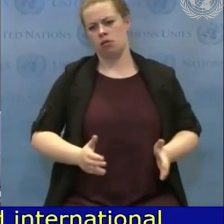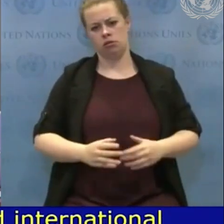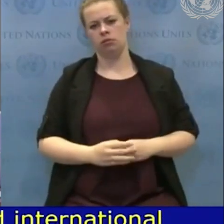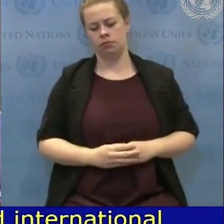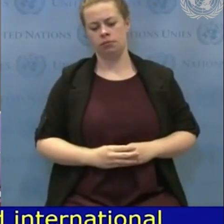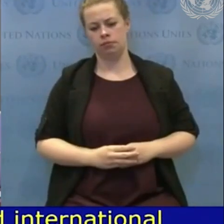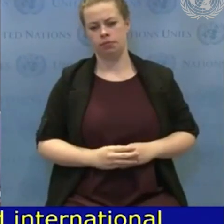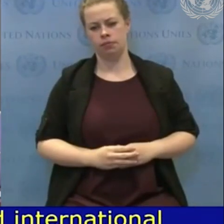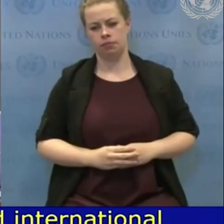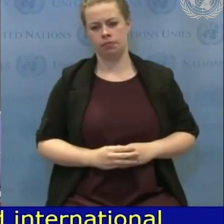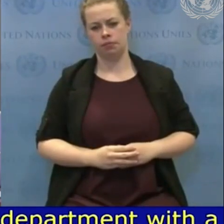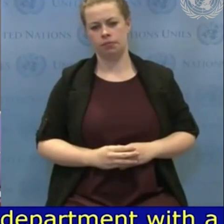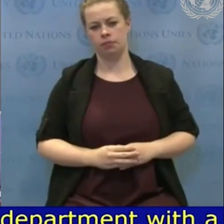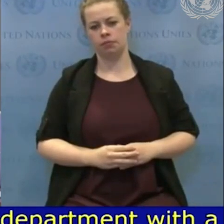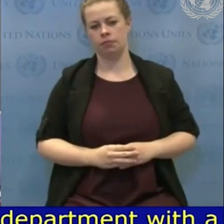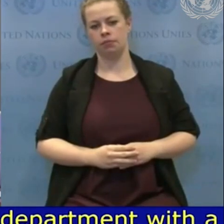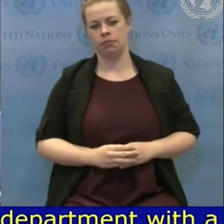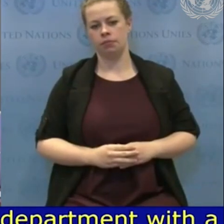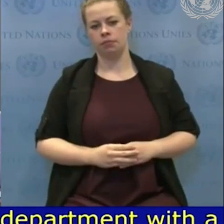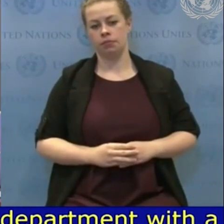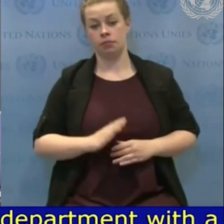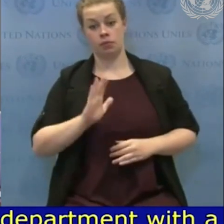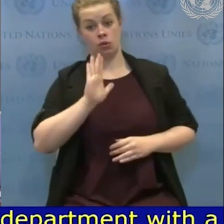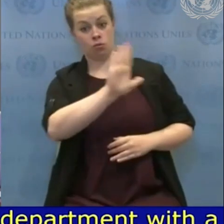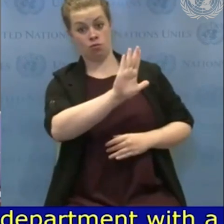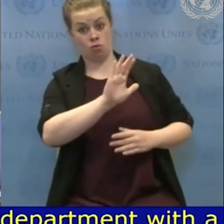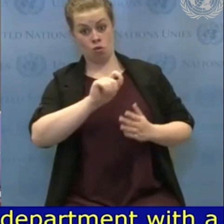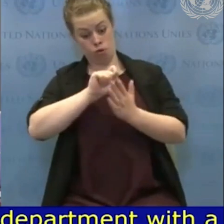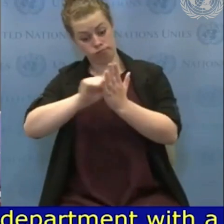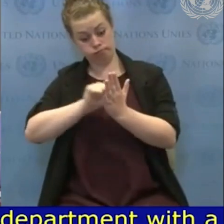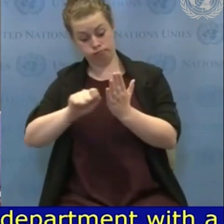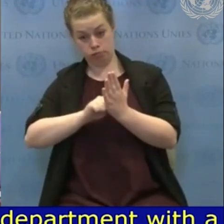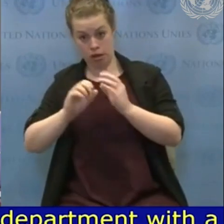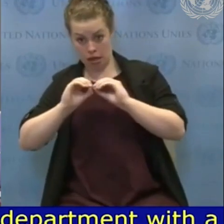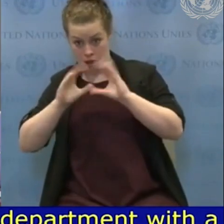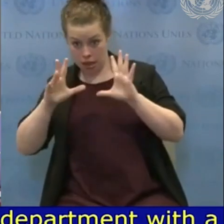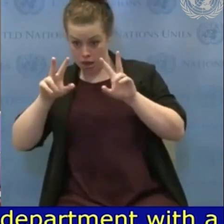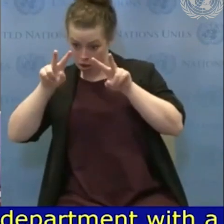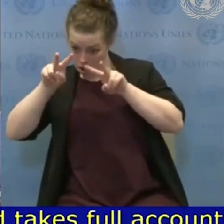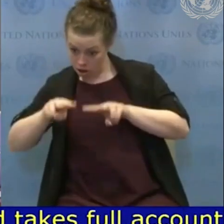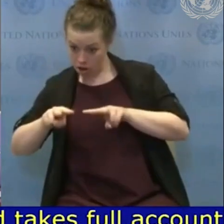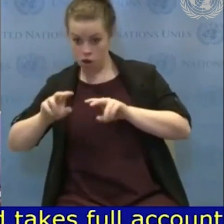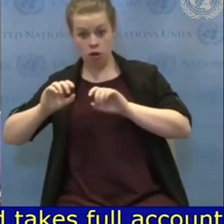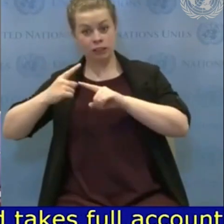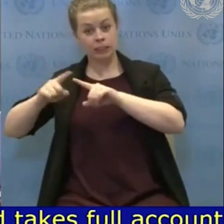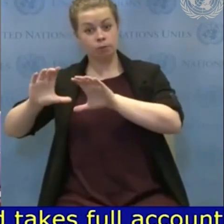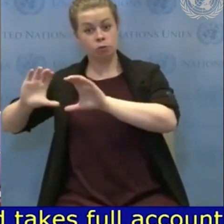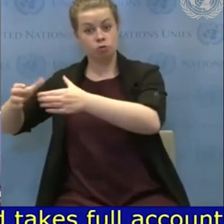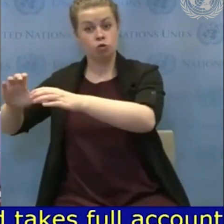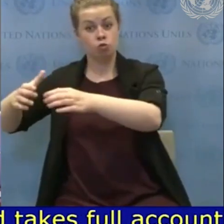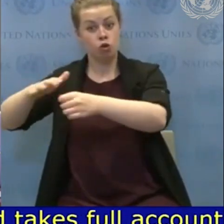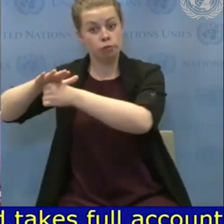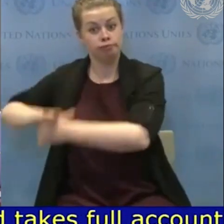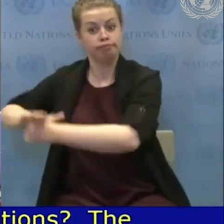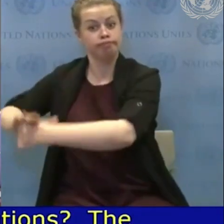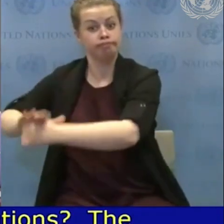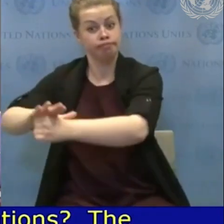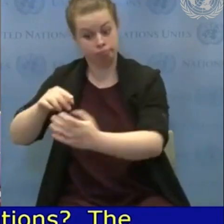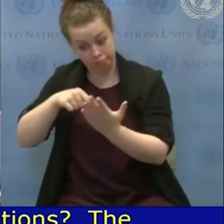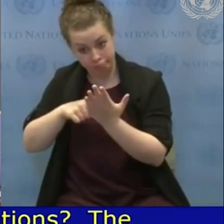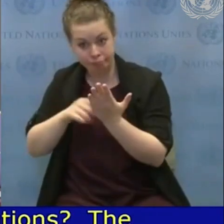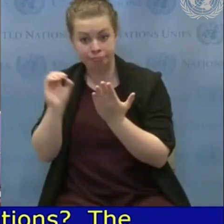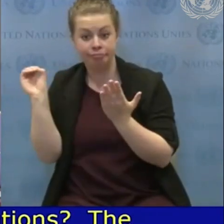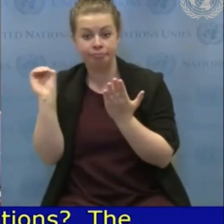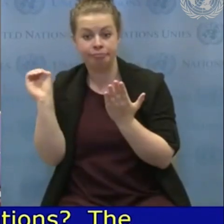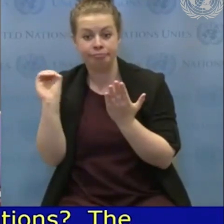diverse stakeholders are insufficiently reflected in the review, and the voices of the most marginalised are notably absent. The proposed